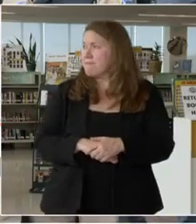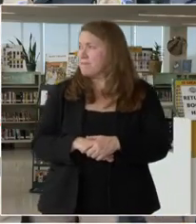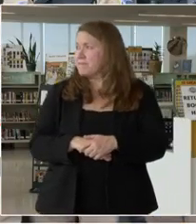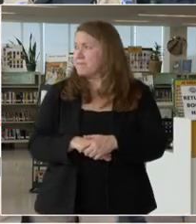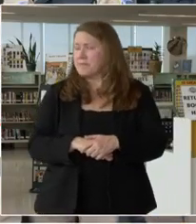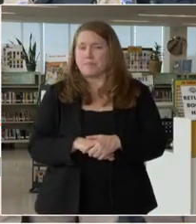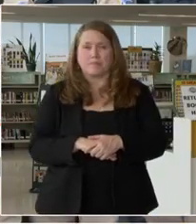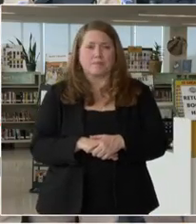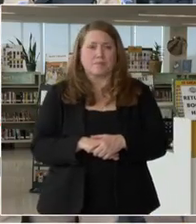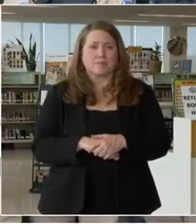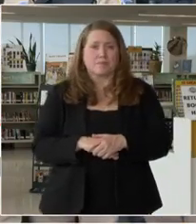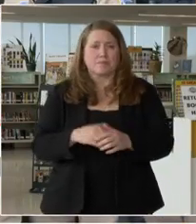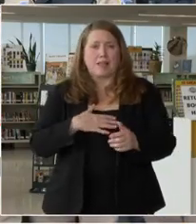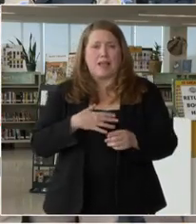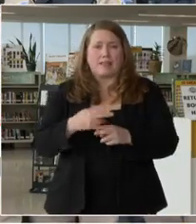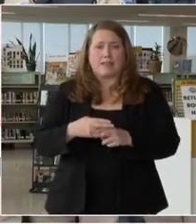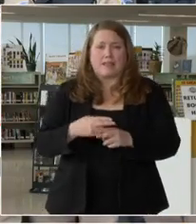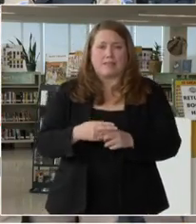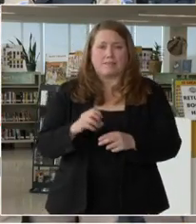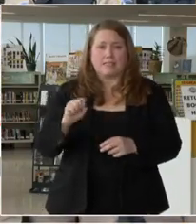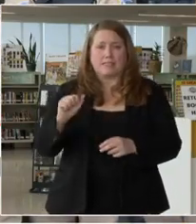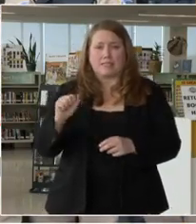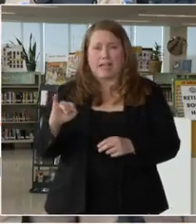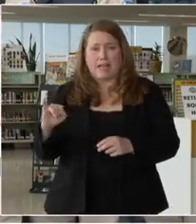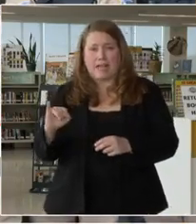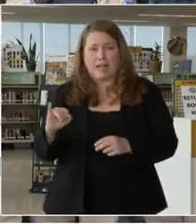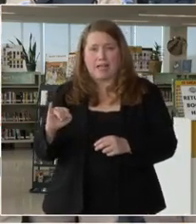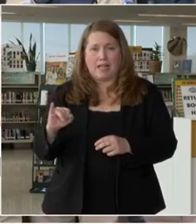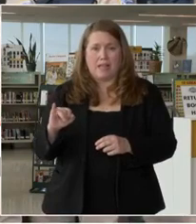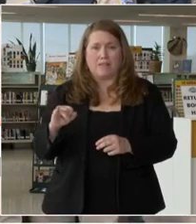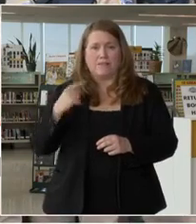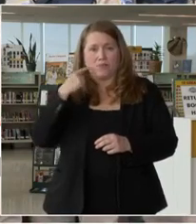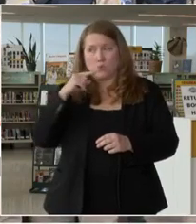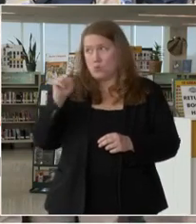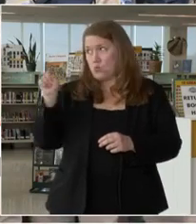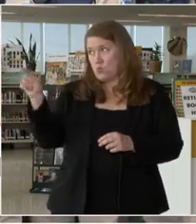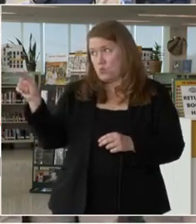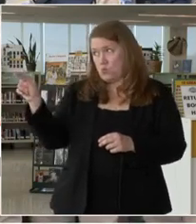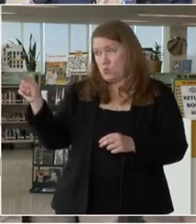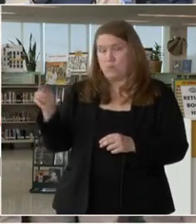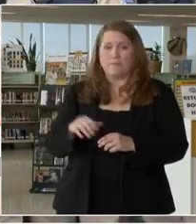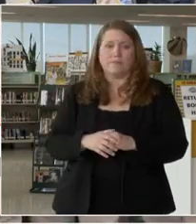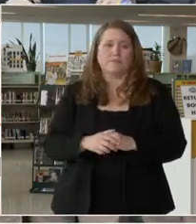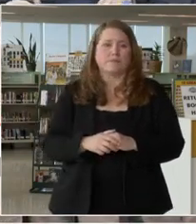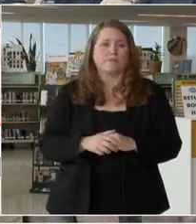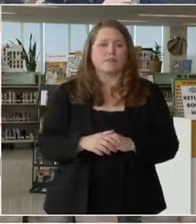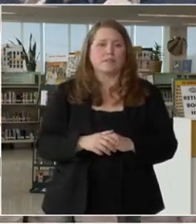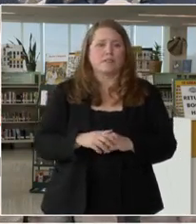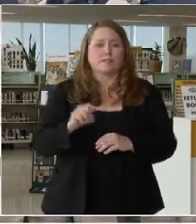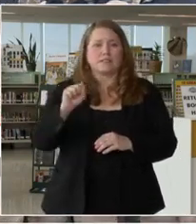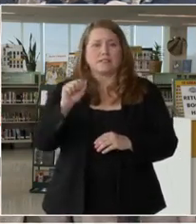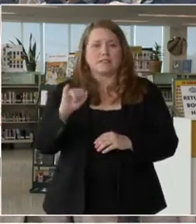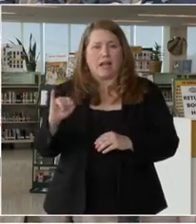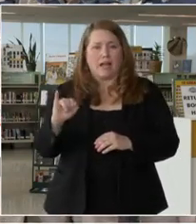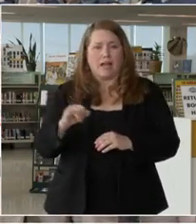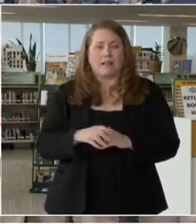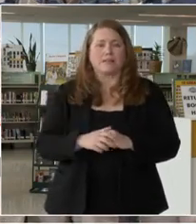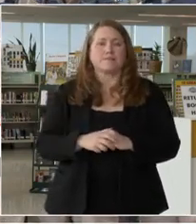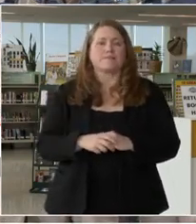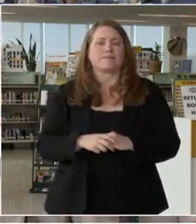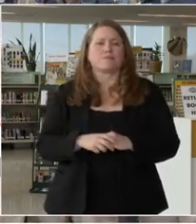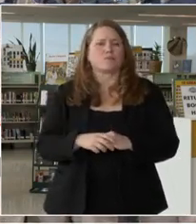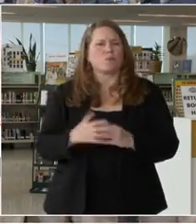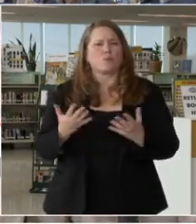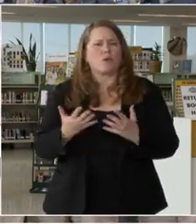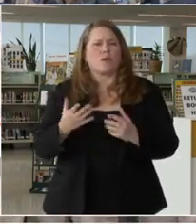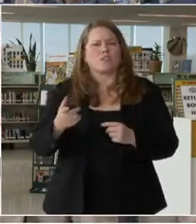Hi, my name is Sai. For me or the mayor? For you. Okay, go ahead. What's your name again, dear? I'm sorry. Sai, okay. So what did